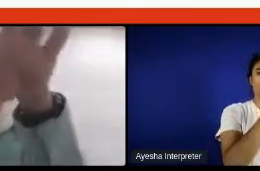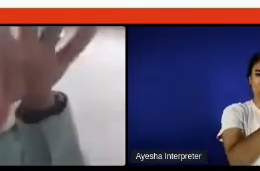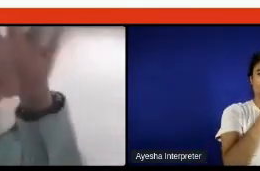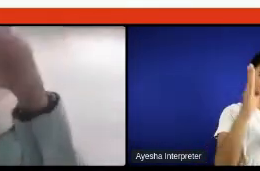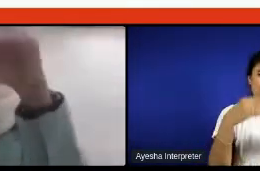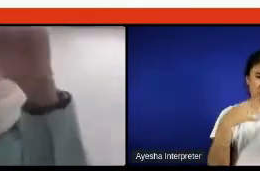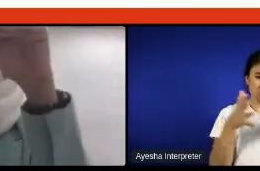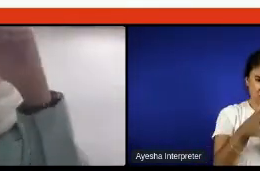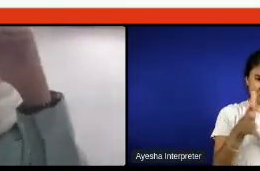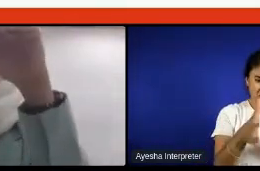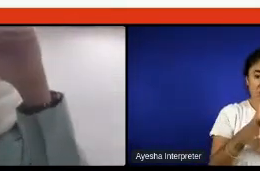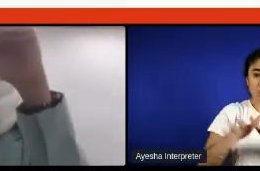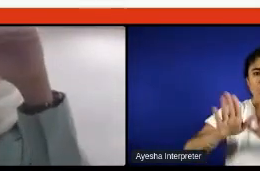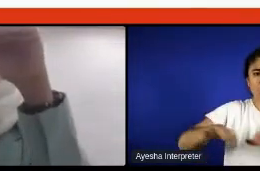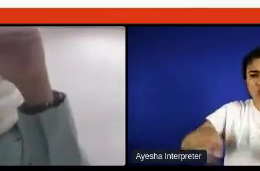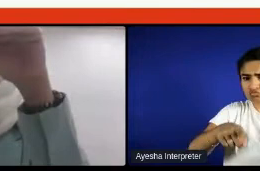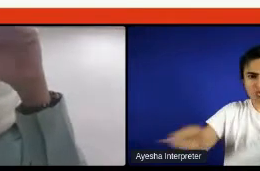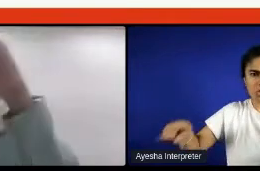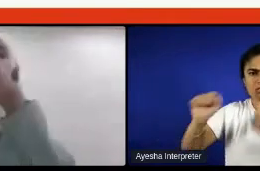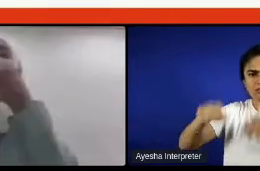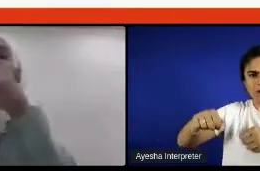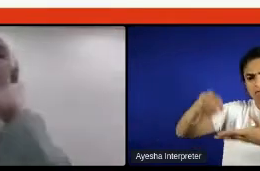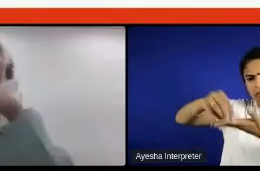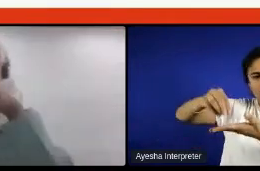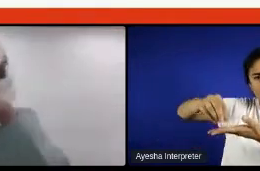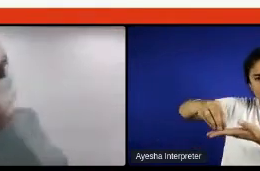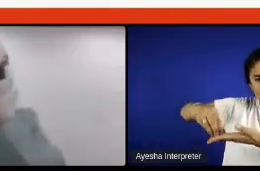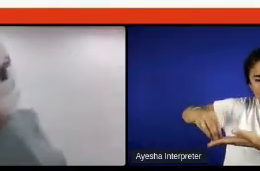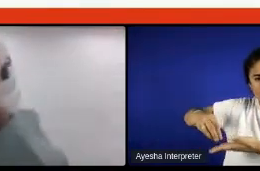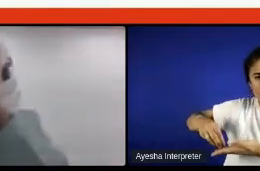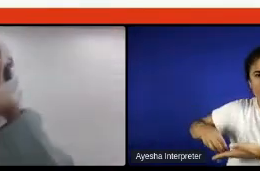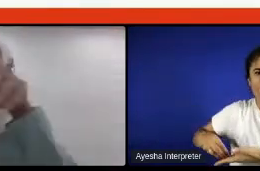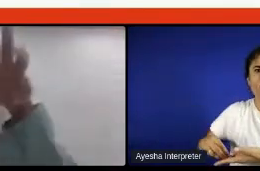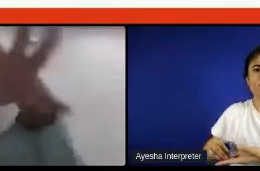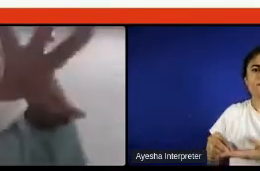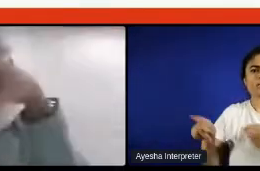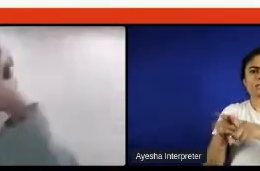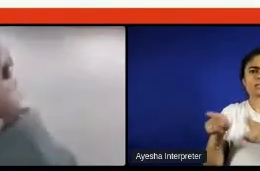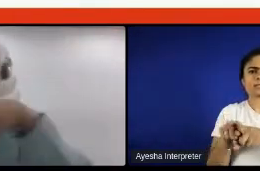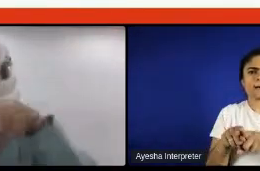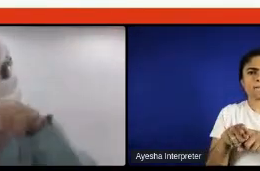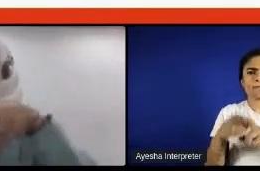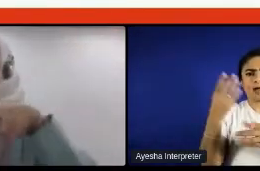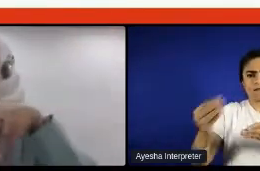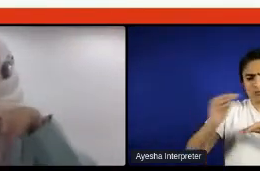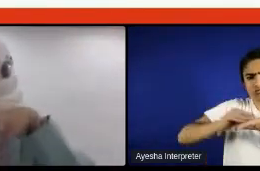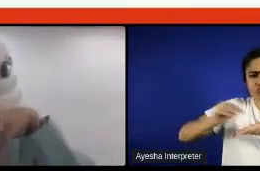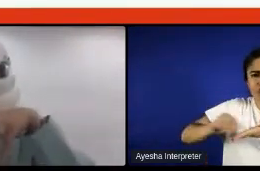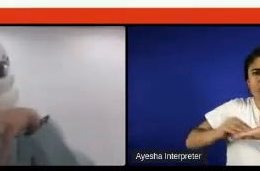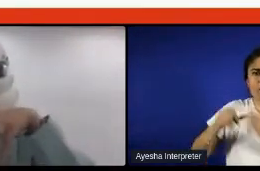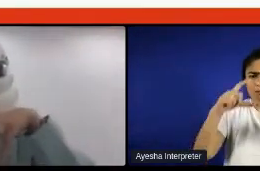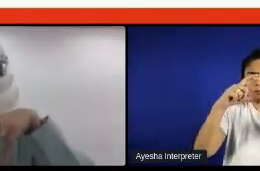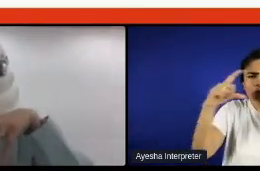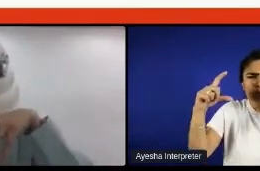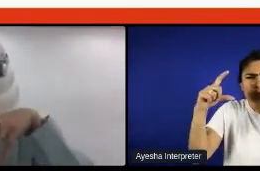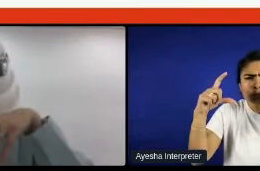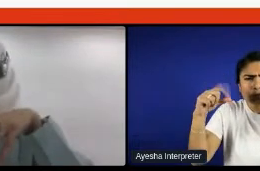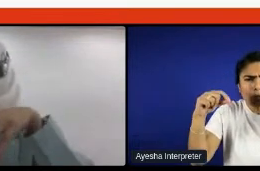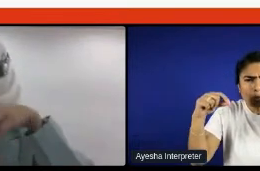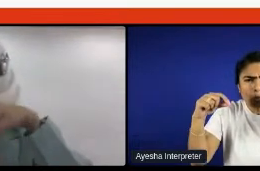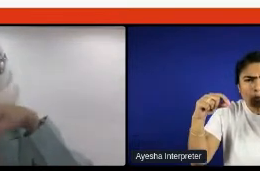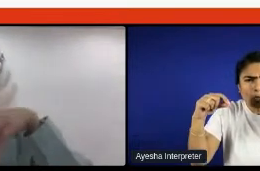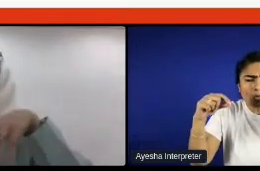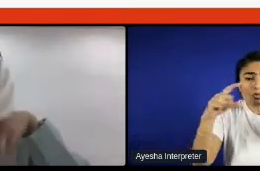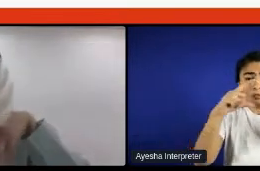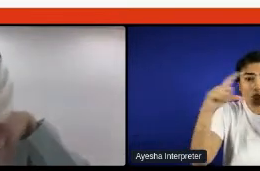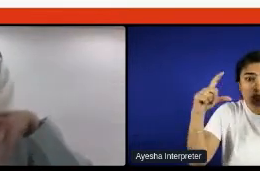you can see they are also written in a small papers, but these are types of the feedbacks that we were able to